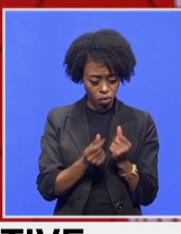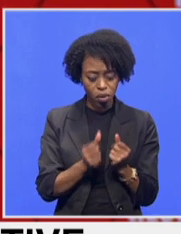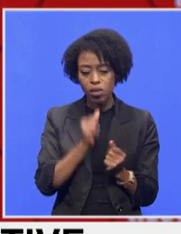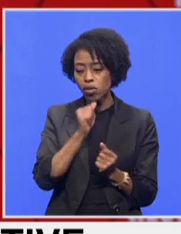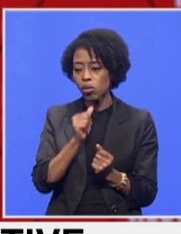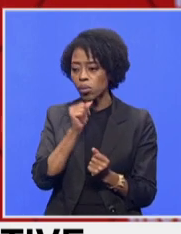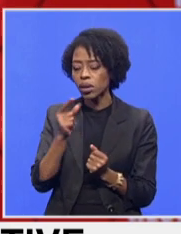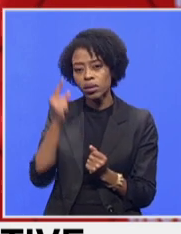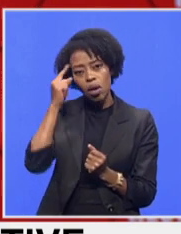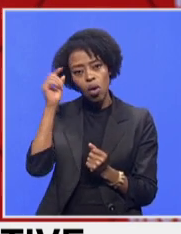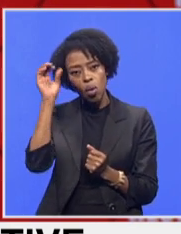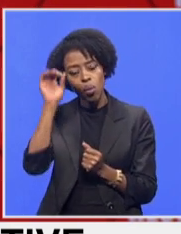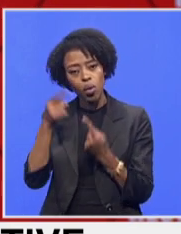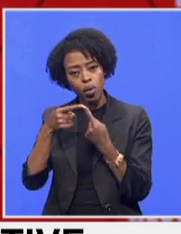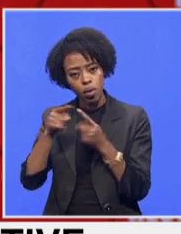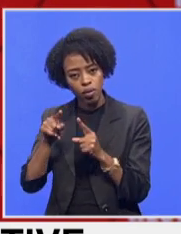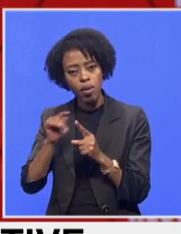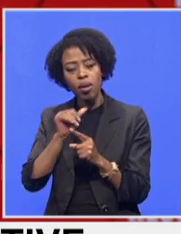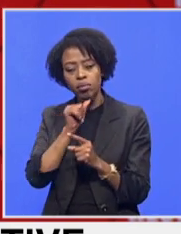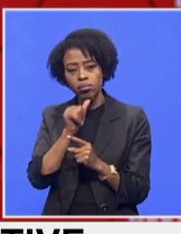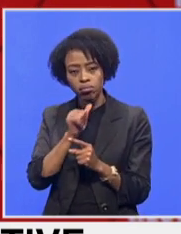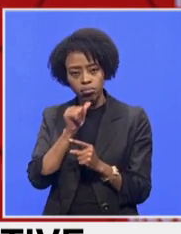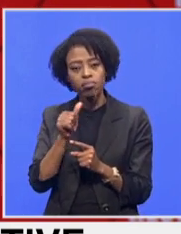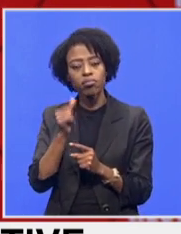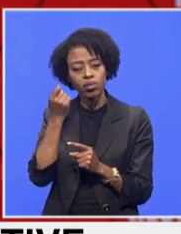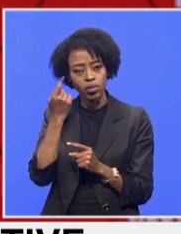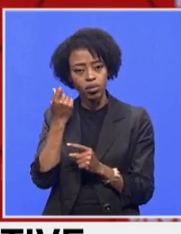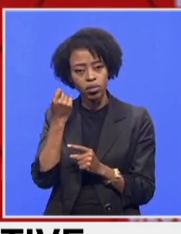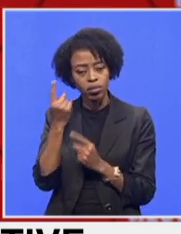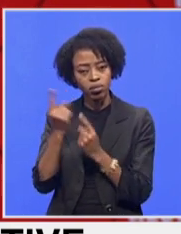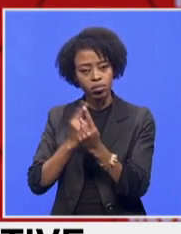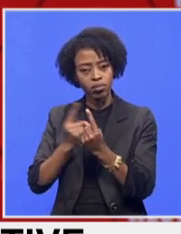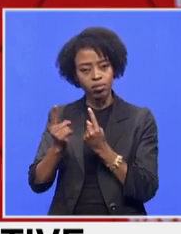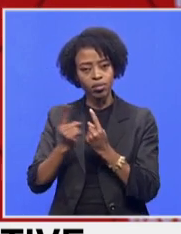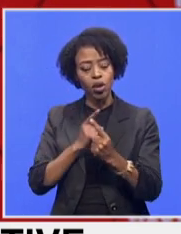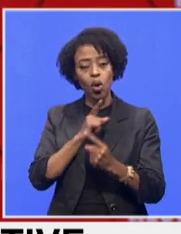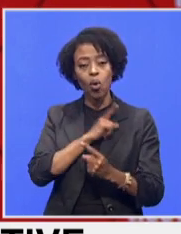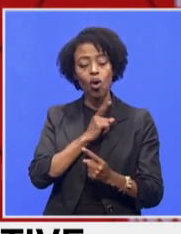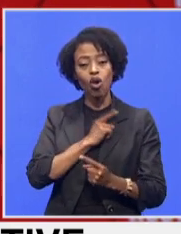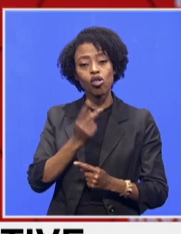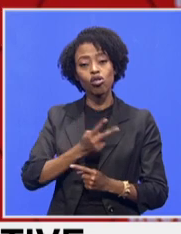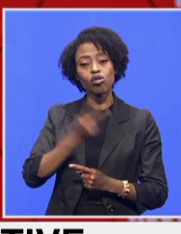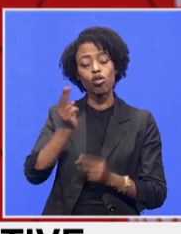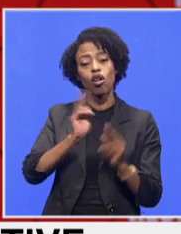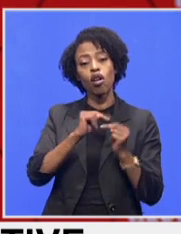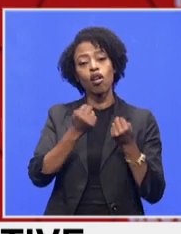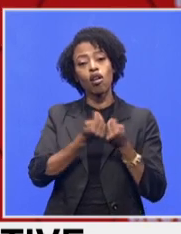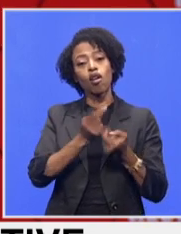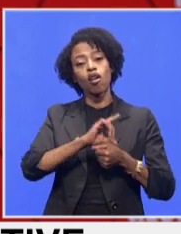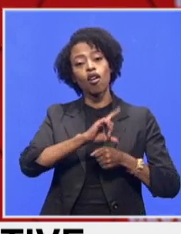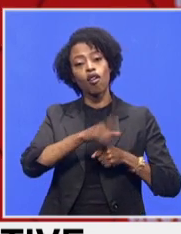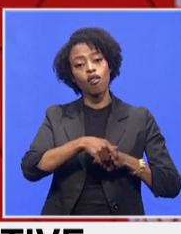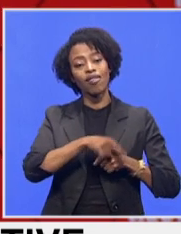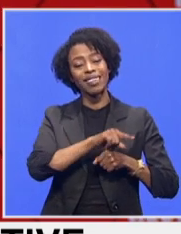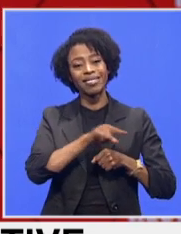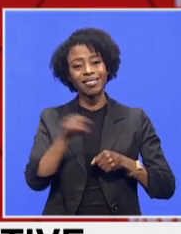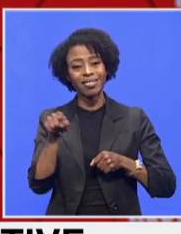order to ensure that we fully embrace the call of the Second National Congress to stop